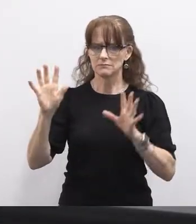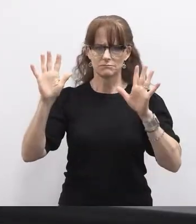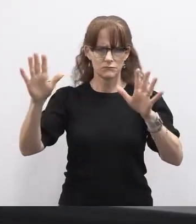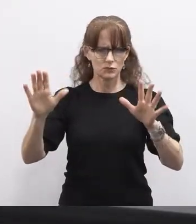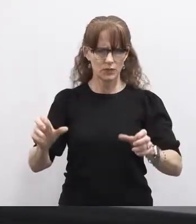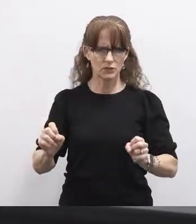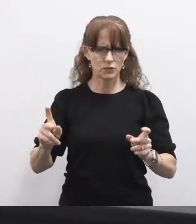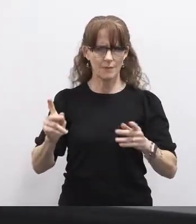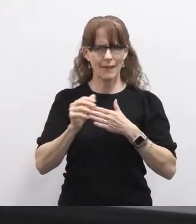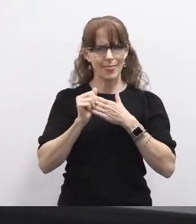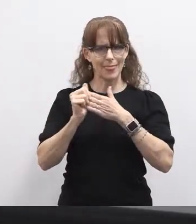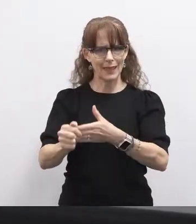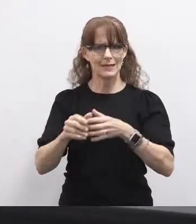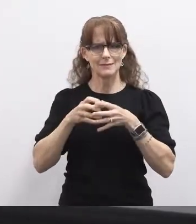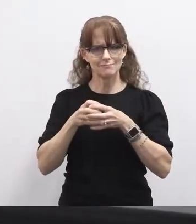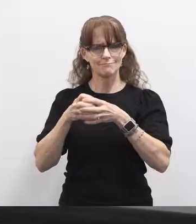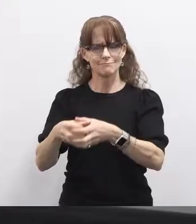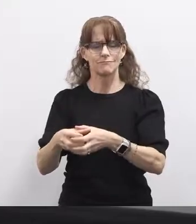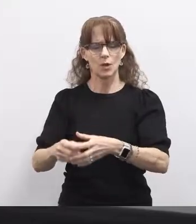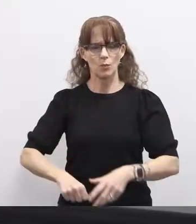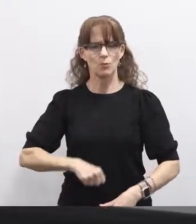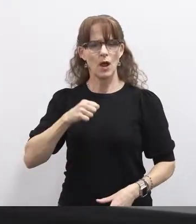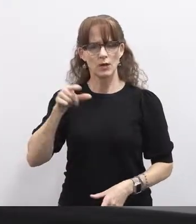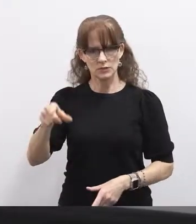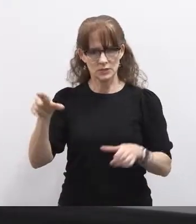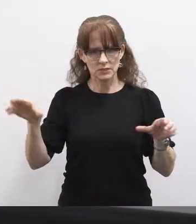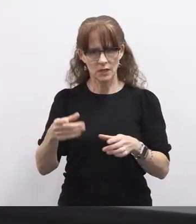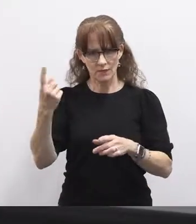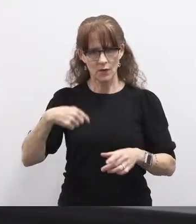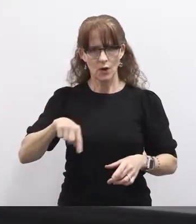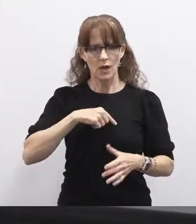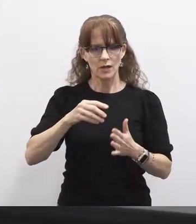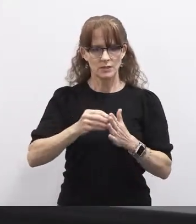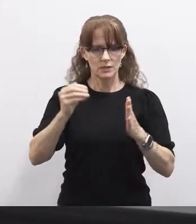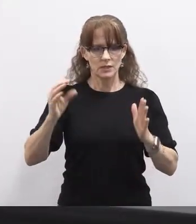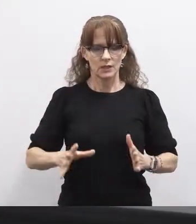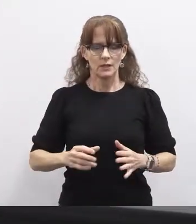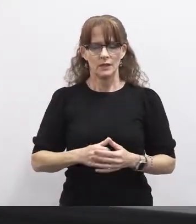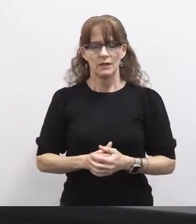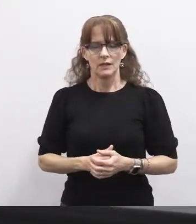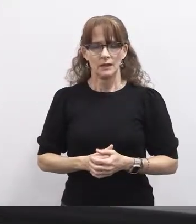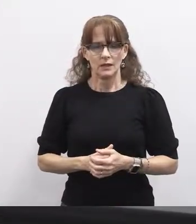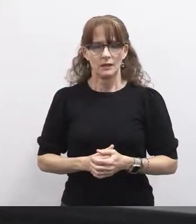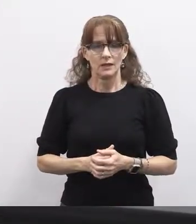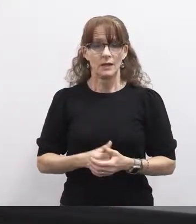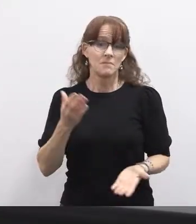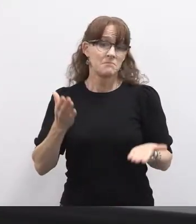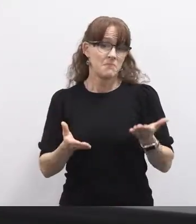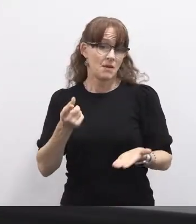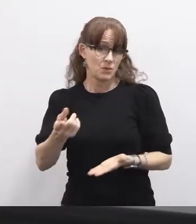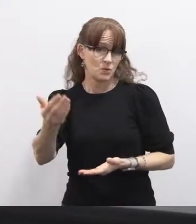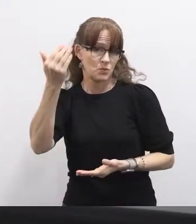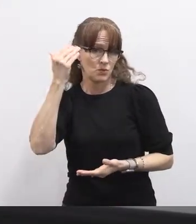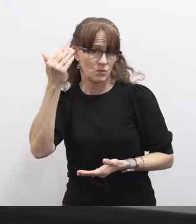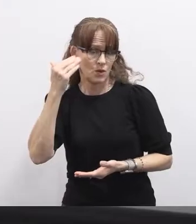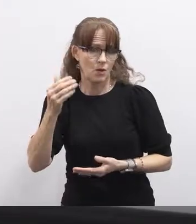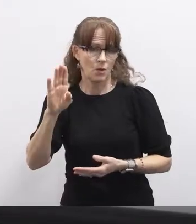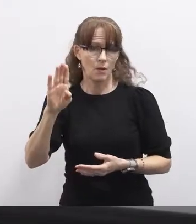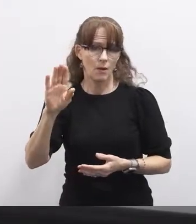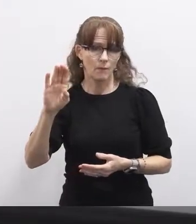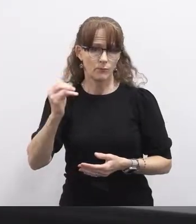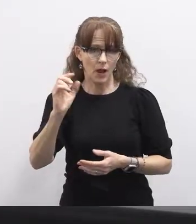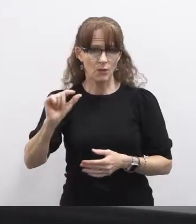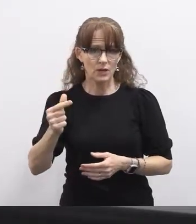leading the herd, and we are very proud for what she has done for us students. As you all may know, Browning